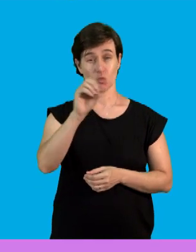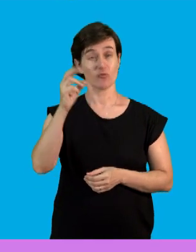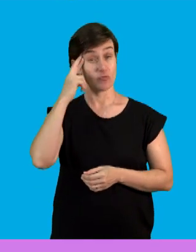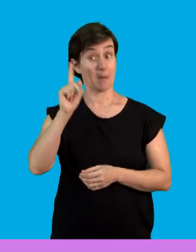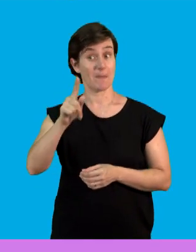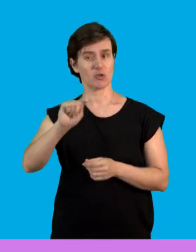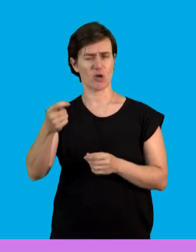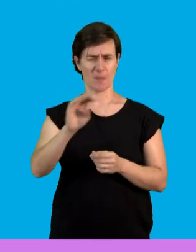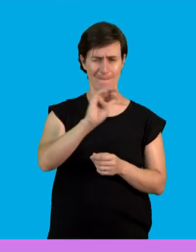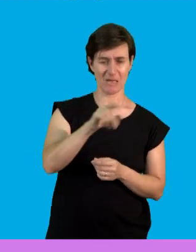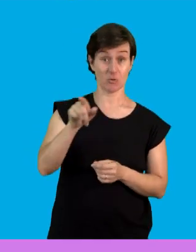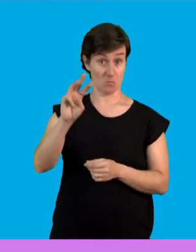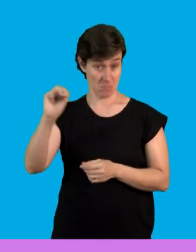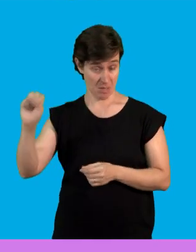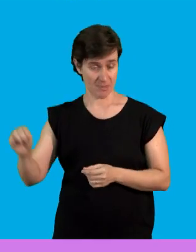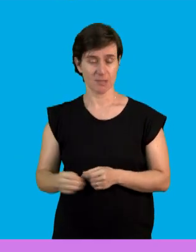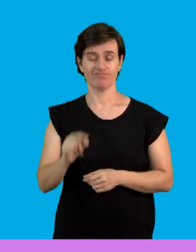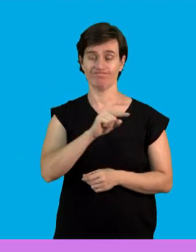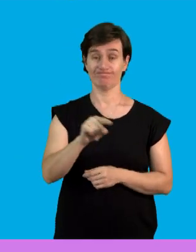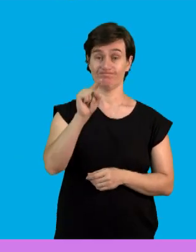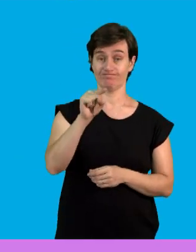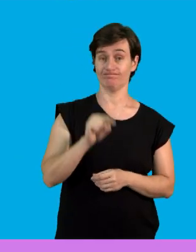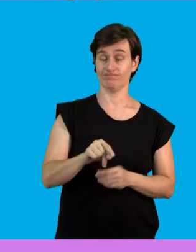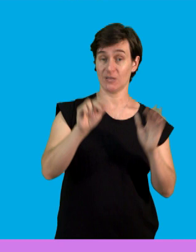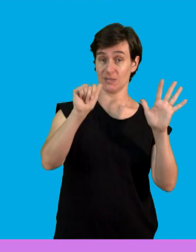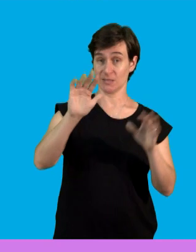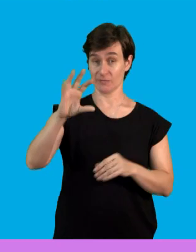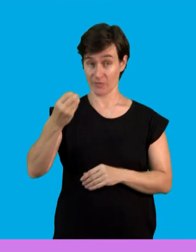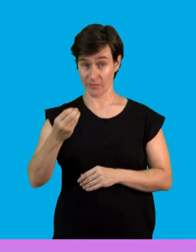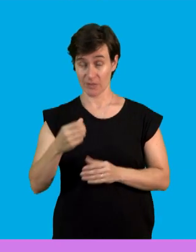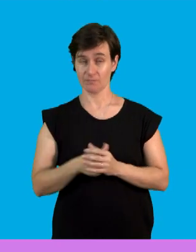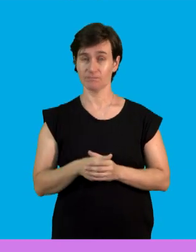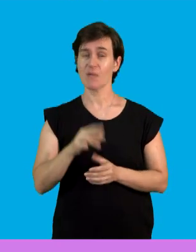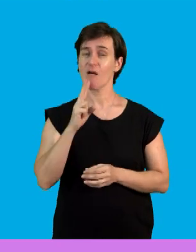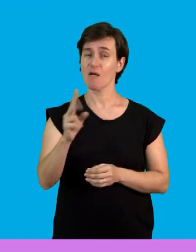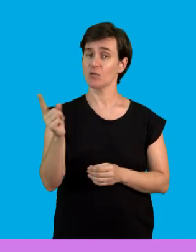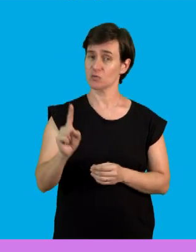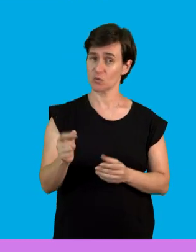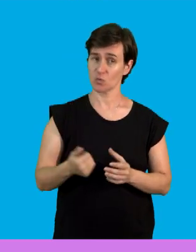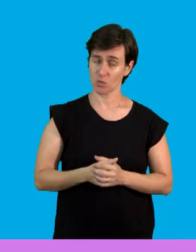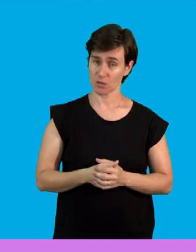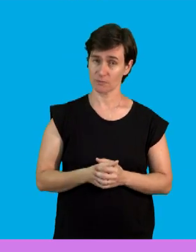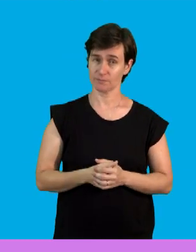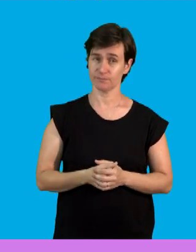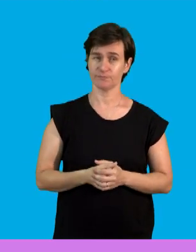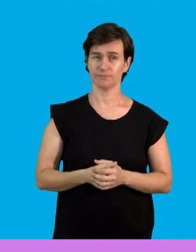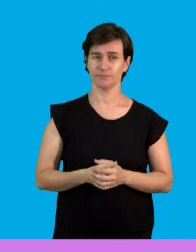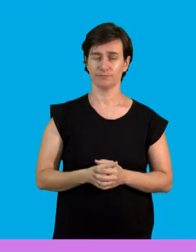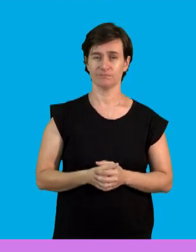take the width and divide it with one another, which is 2,200